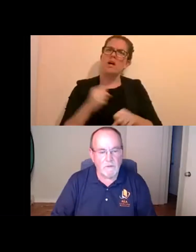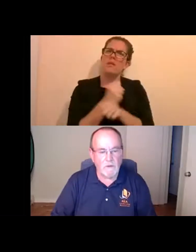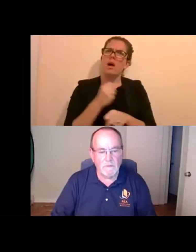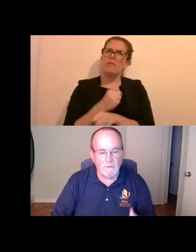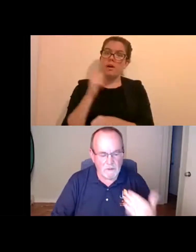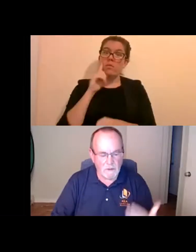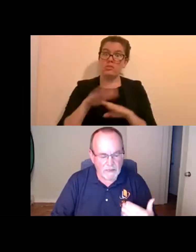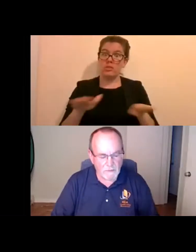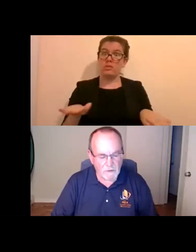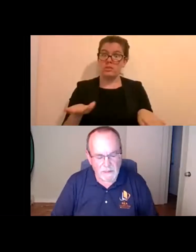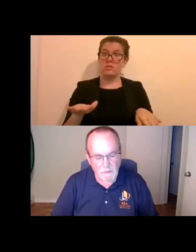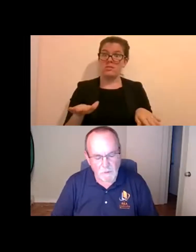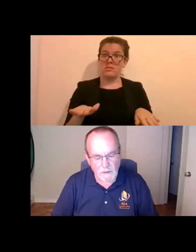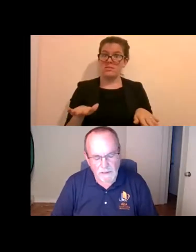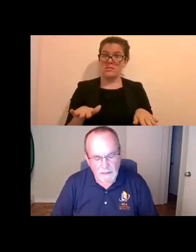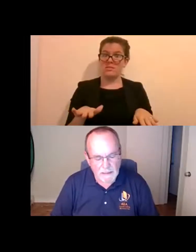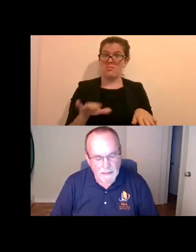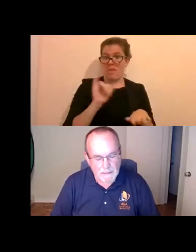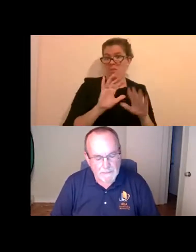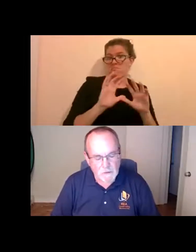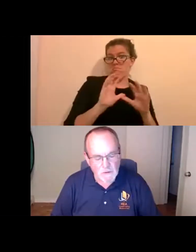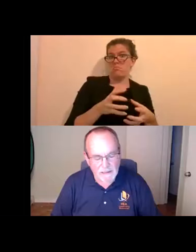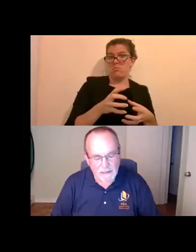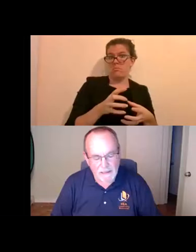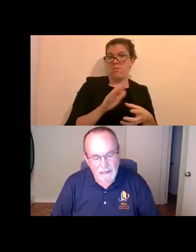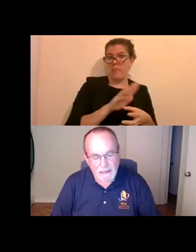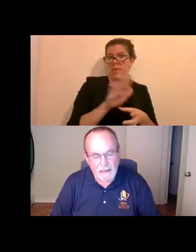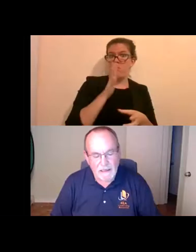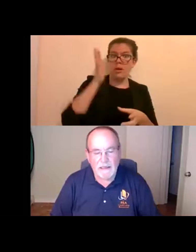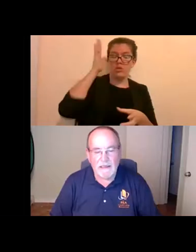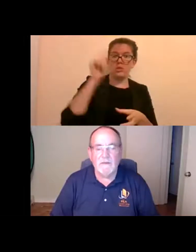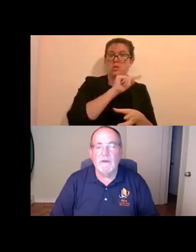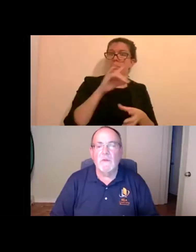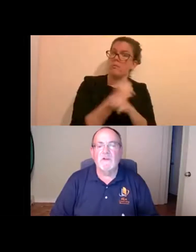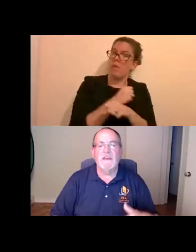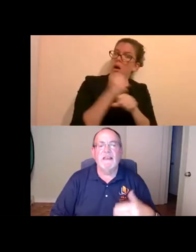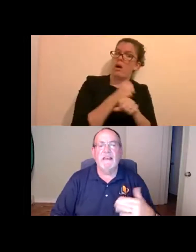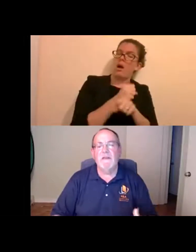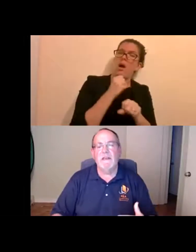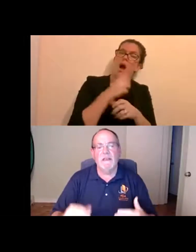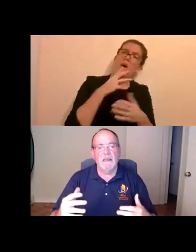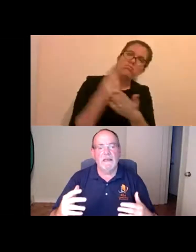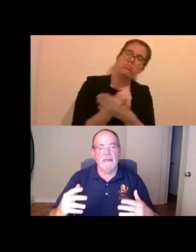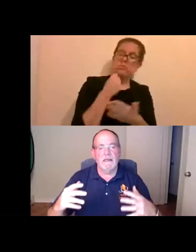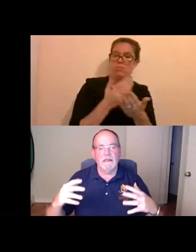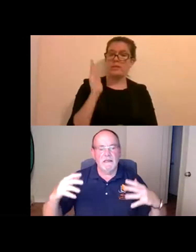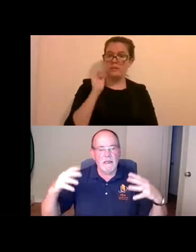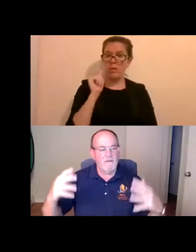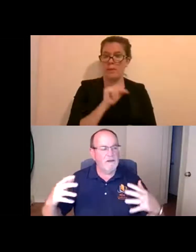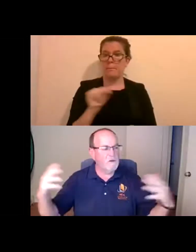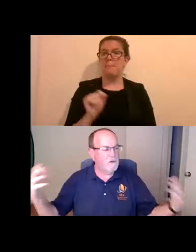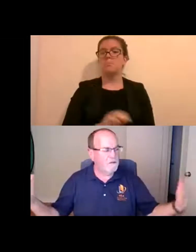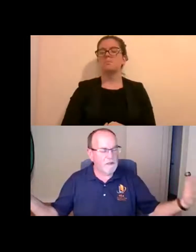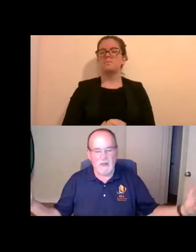who came through at that point. Interestingly, the most significant thing in